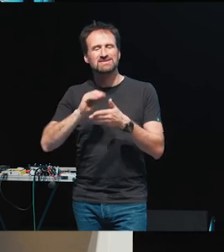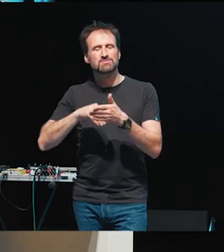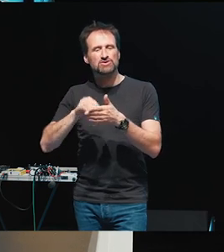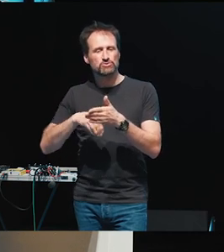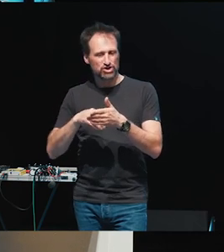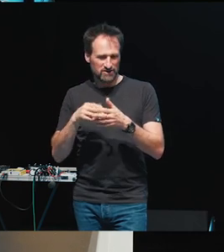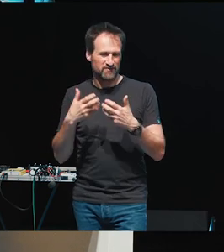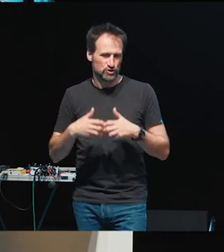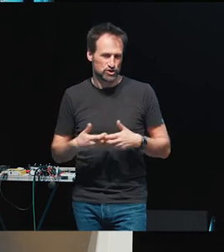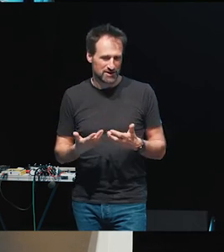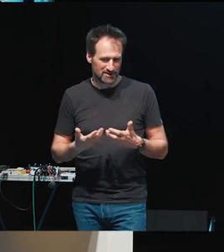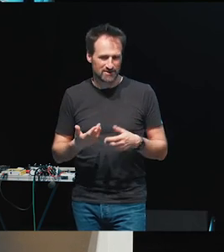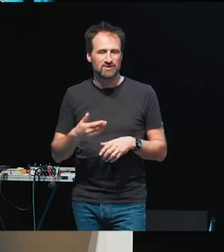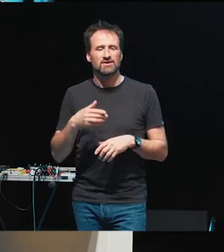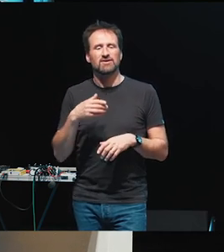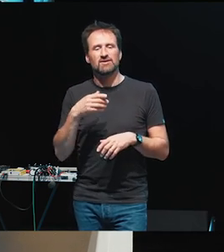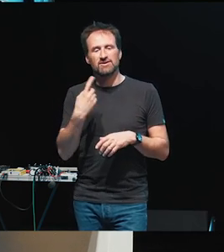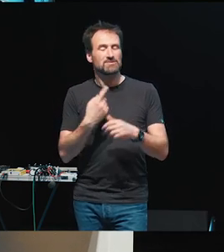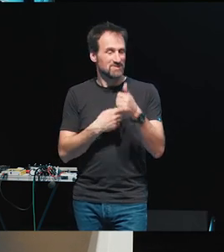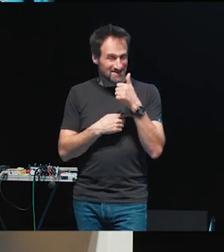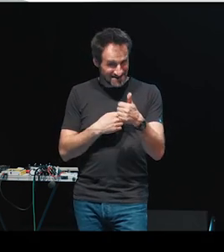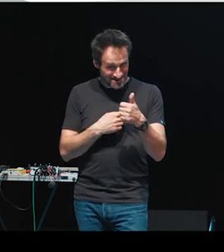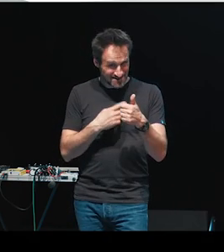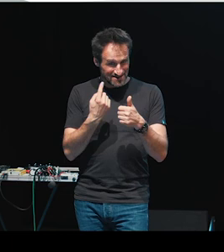similar to how there's one request, but then there's multiple responses.